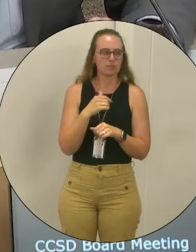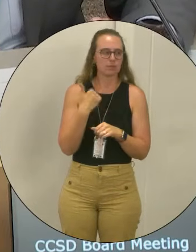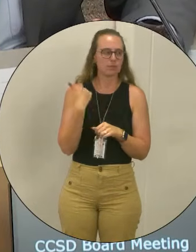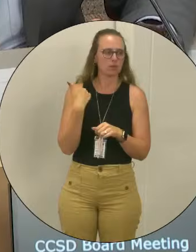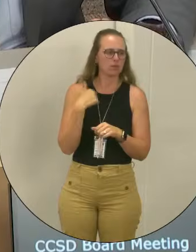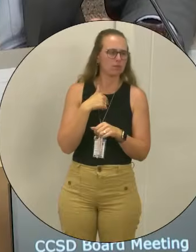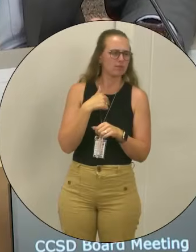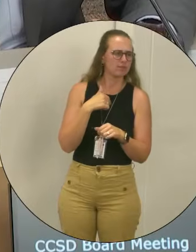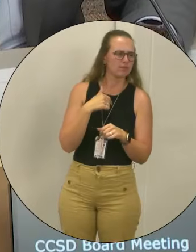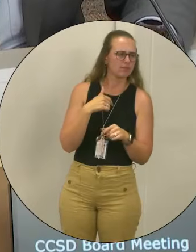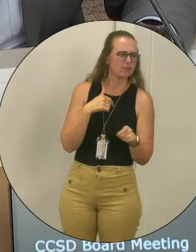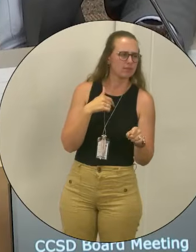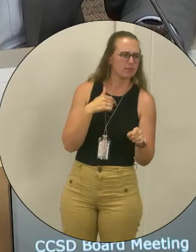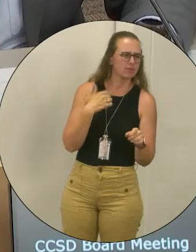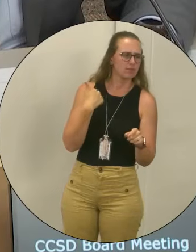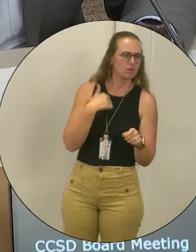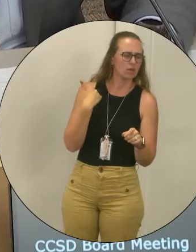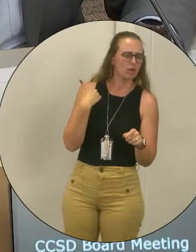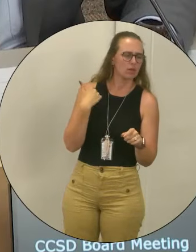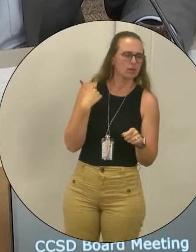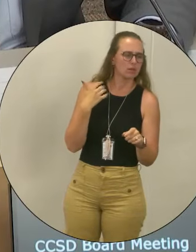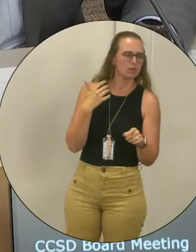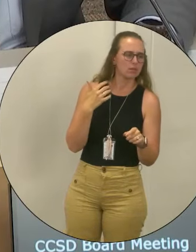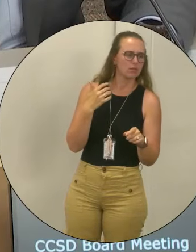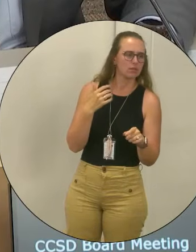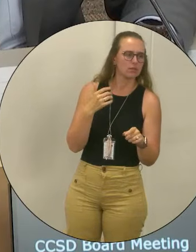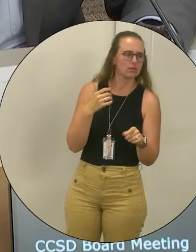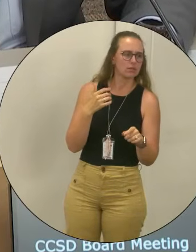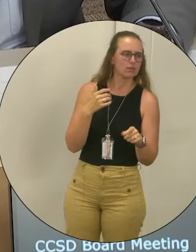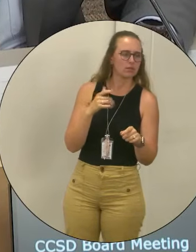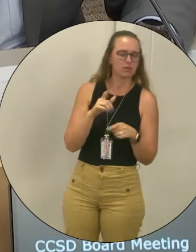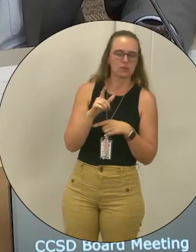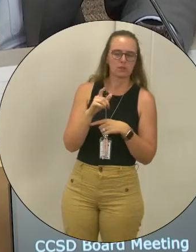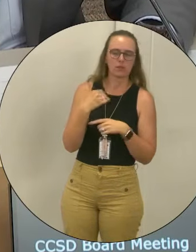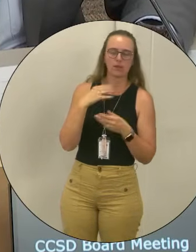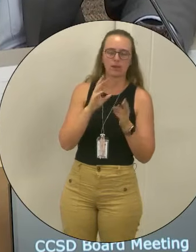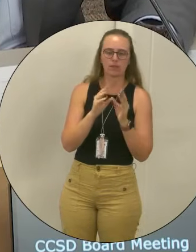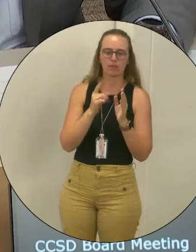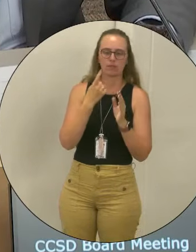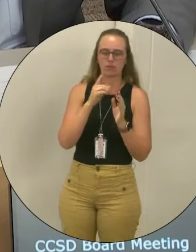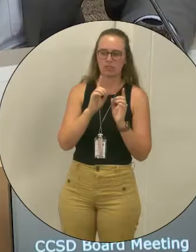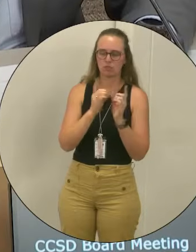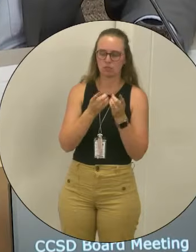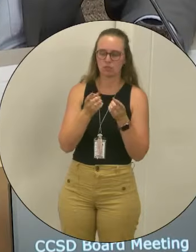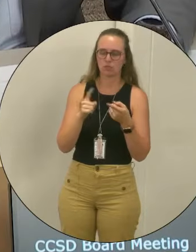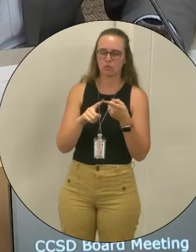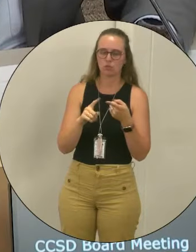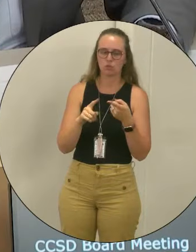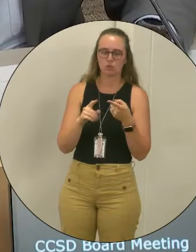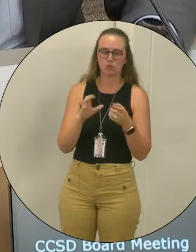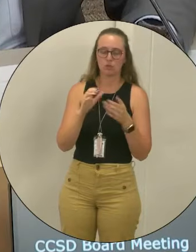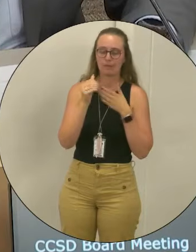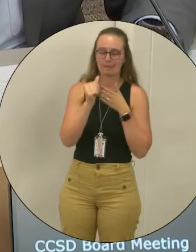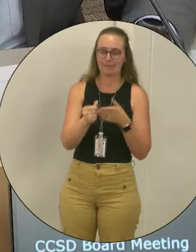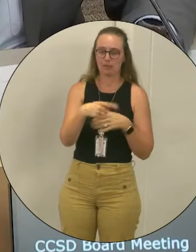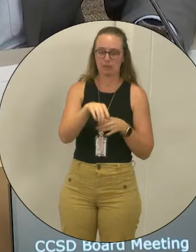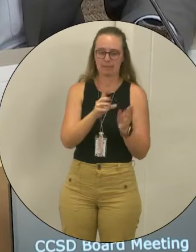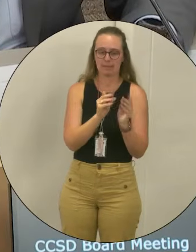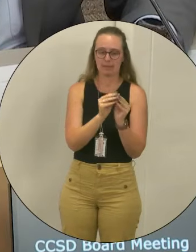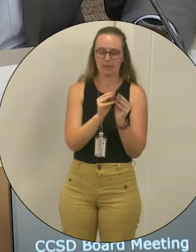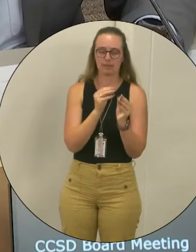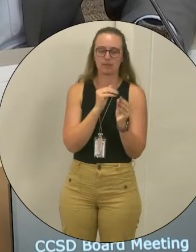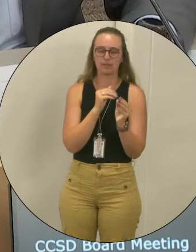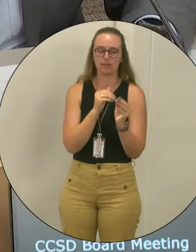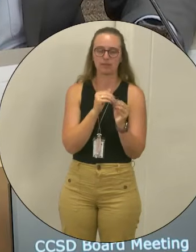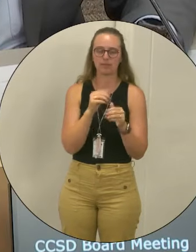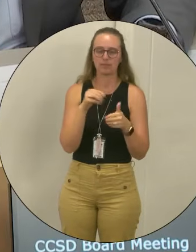we work as the liaison for the district to co-lead those meetings and